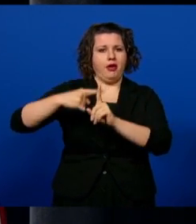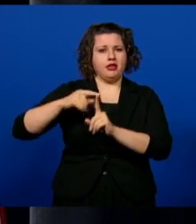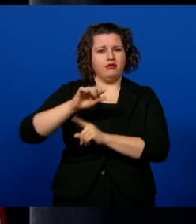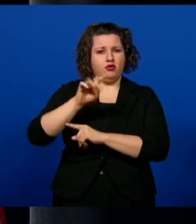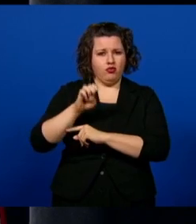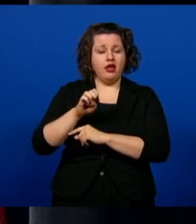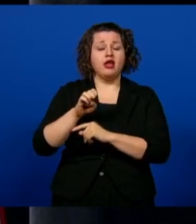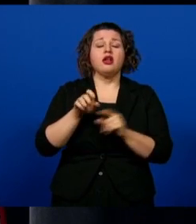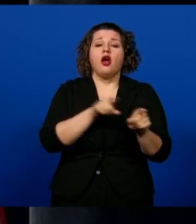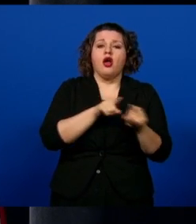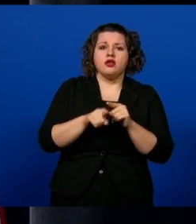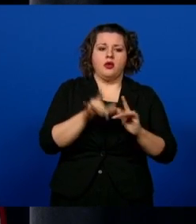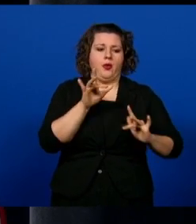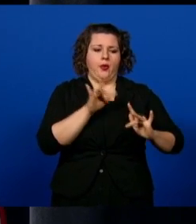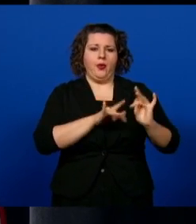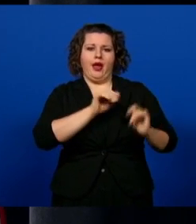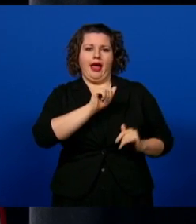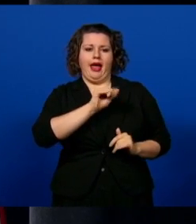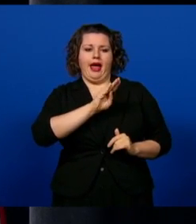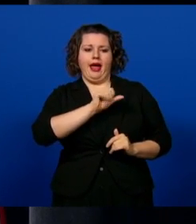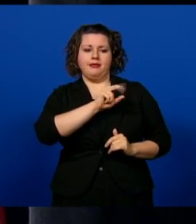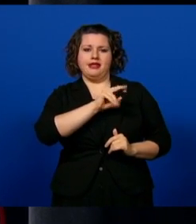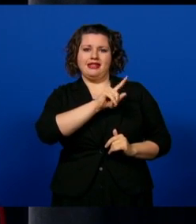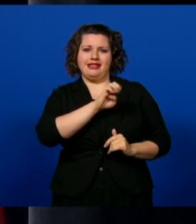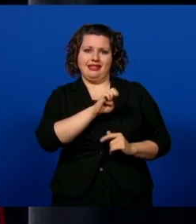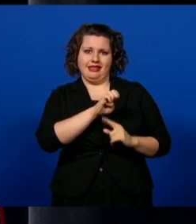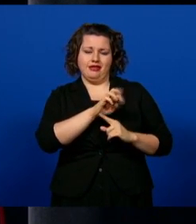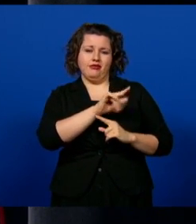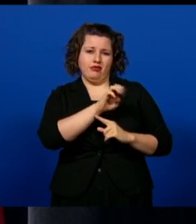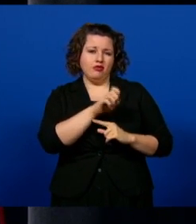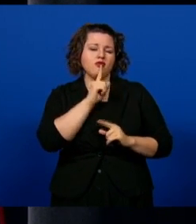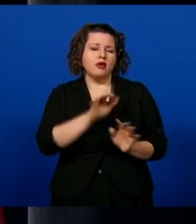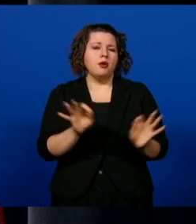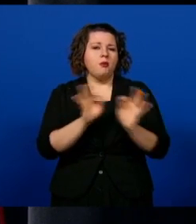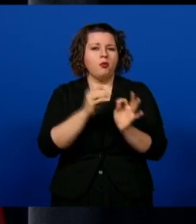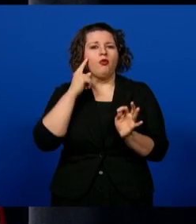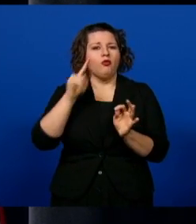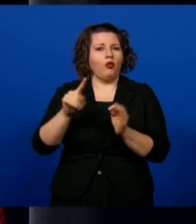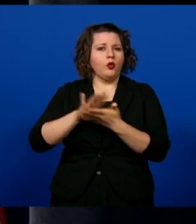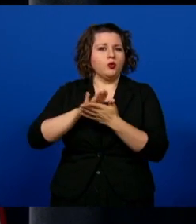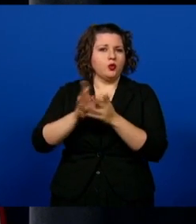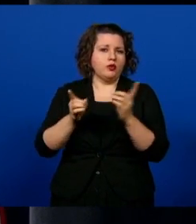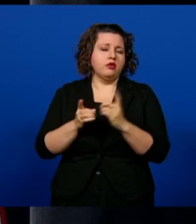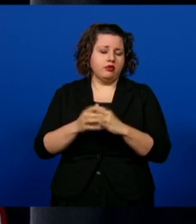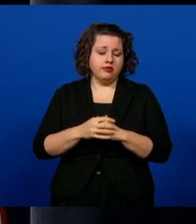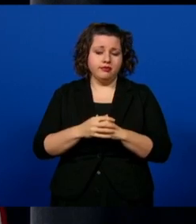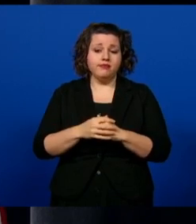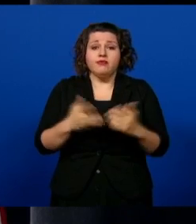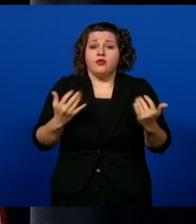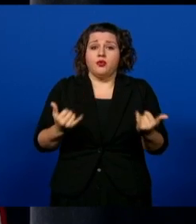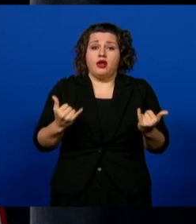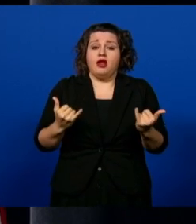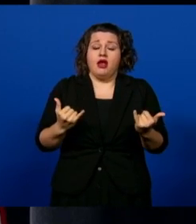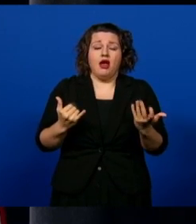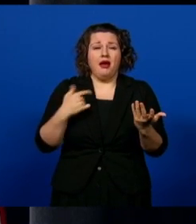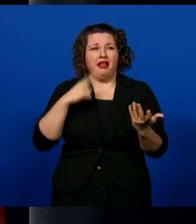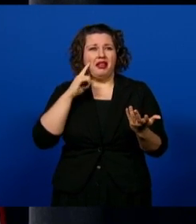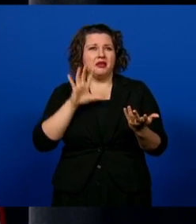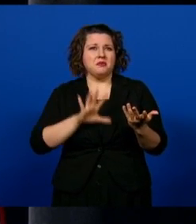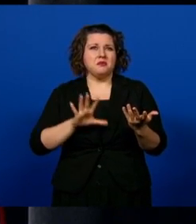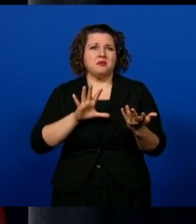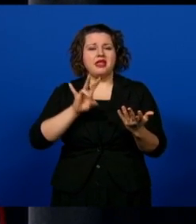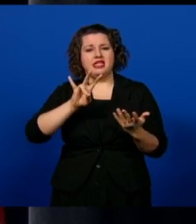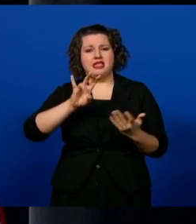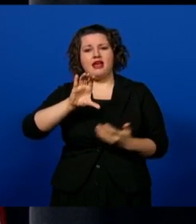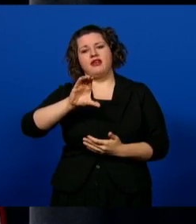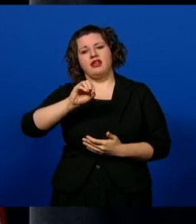absentee rates will be key metrics for school districts. So right now, I think there are about 7 counties